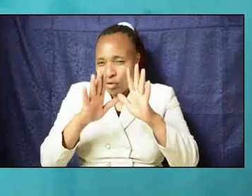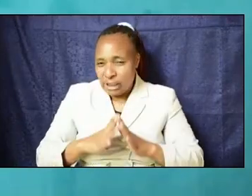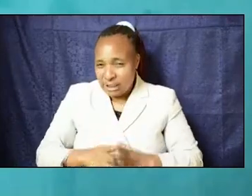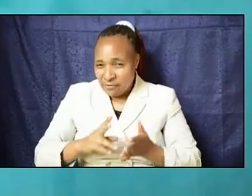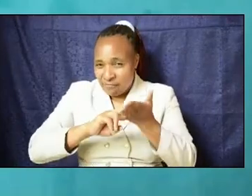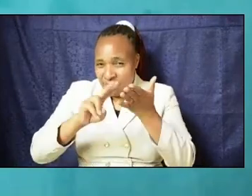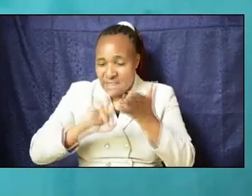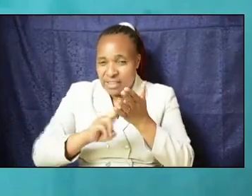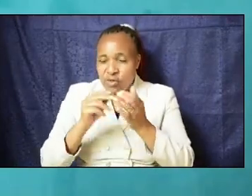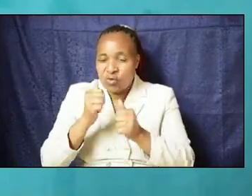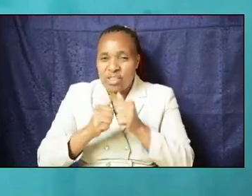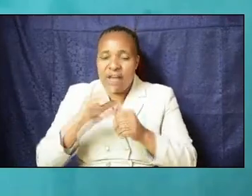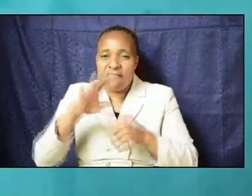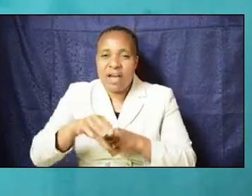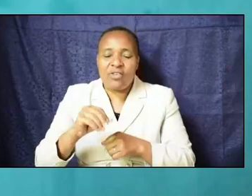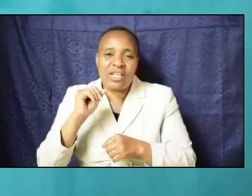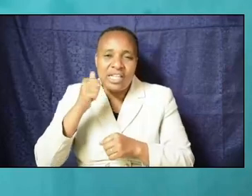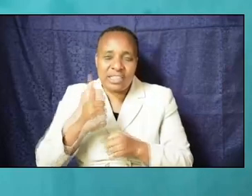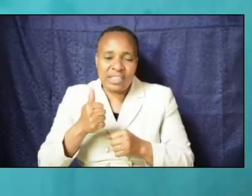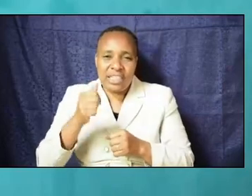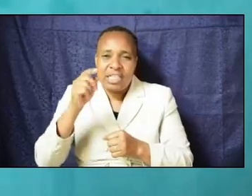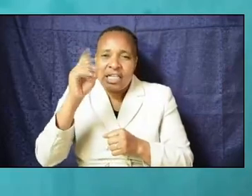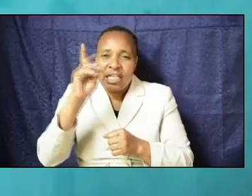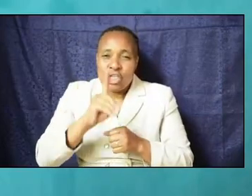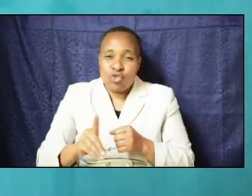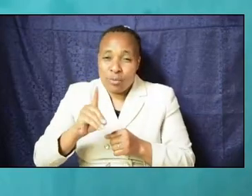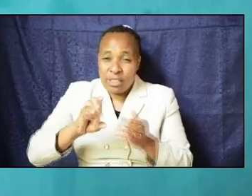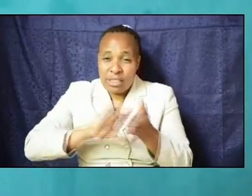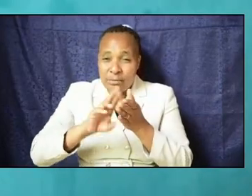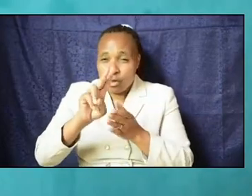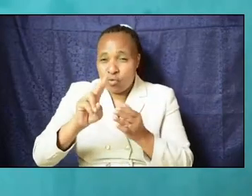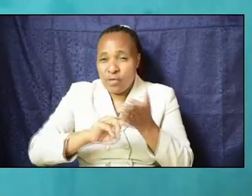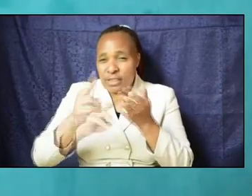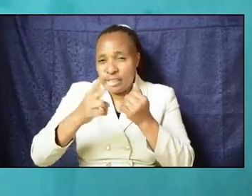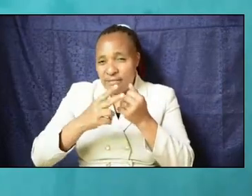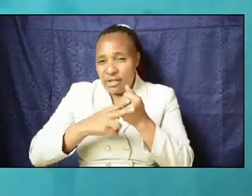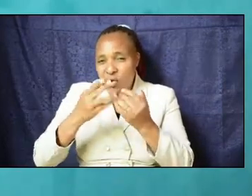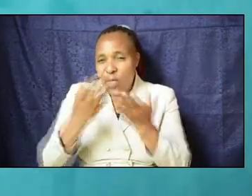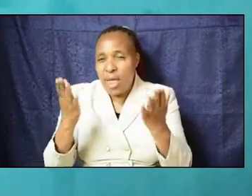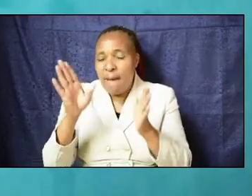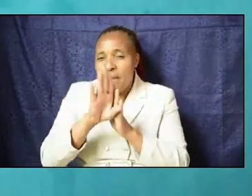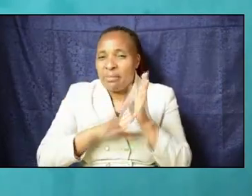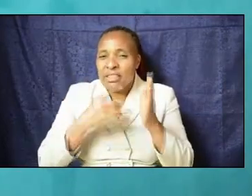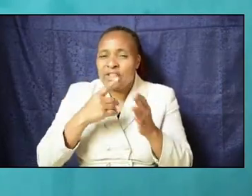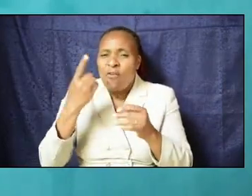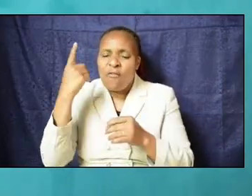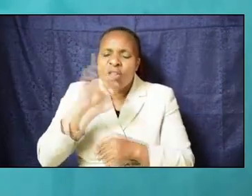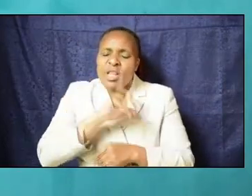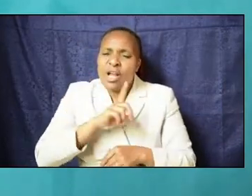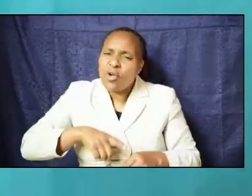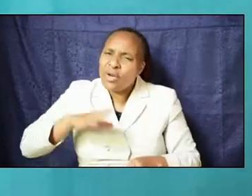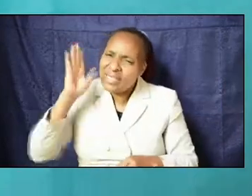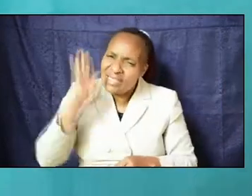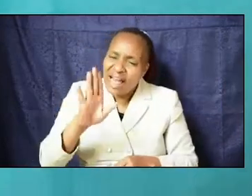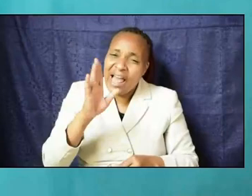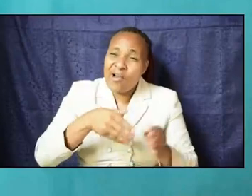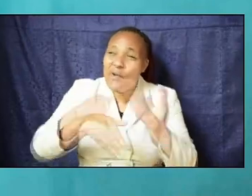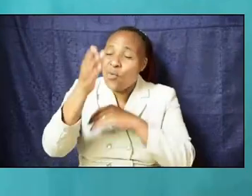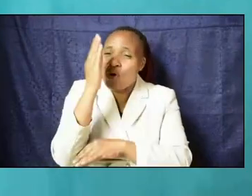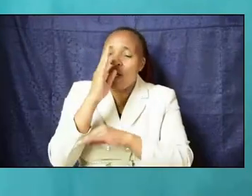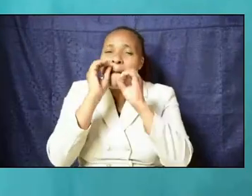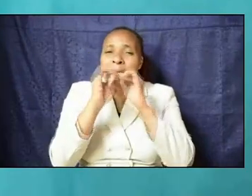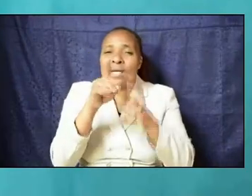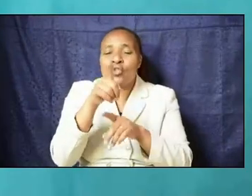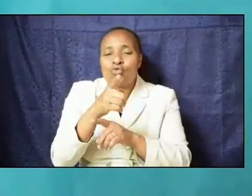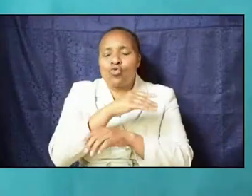nice for me. It's Deuteronomy chapter 2, verse 7, where the Bible says, "For the Lord thy God hath blessed thee in